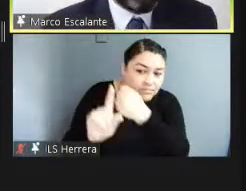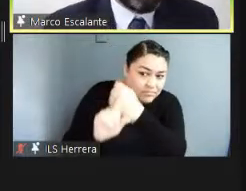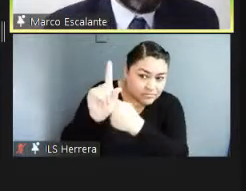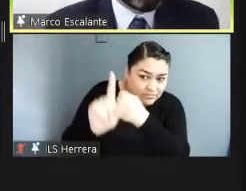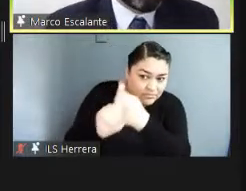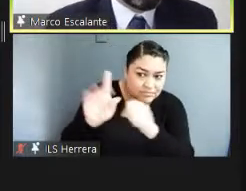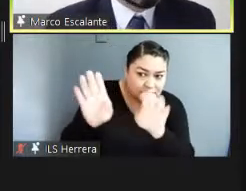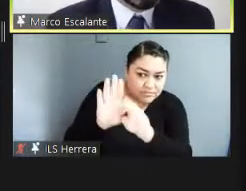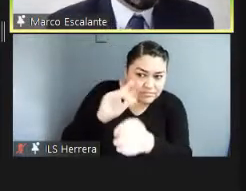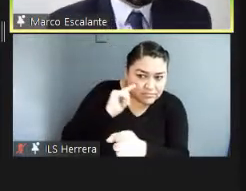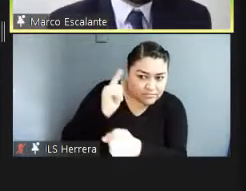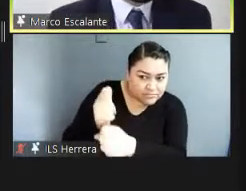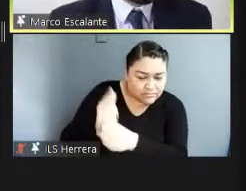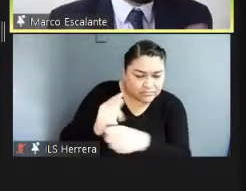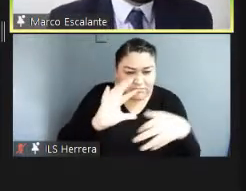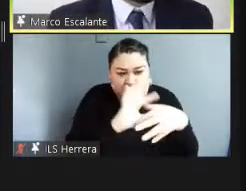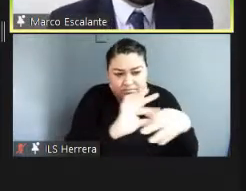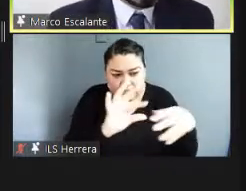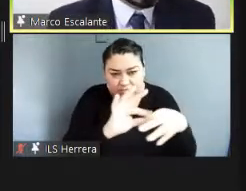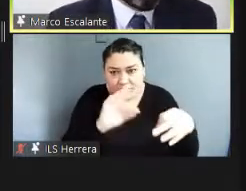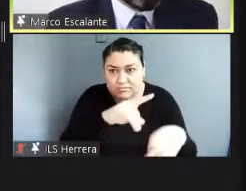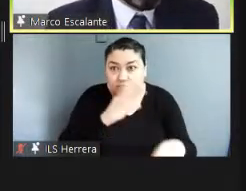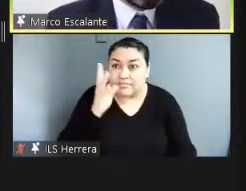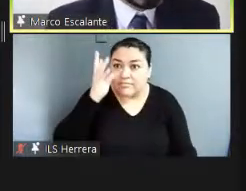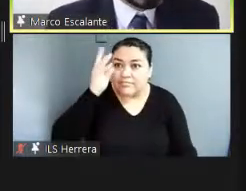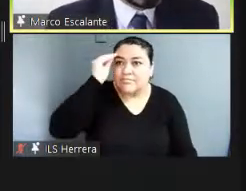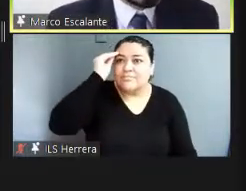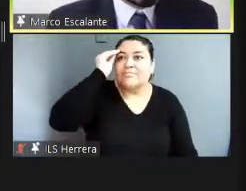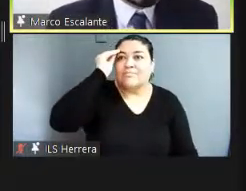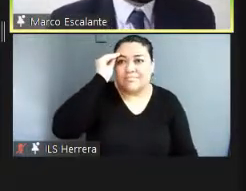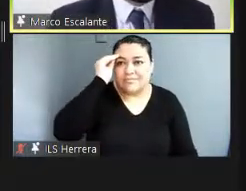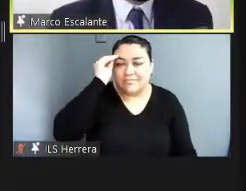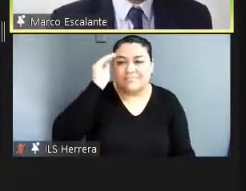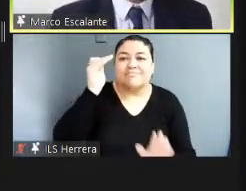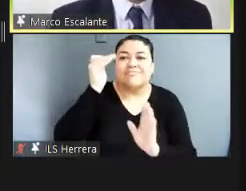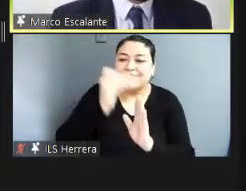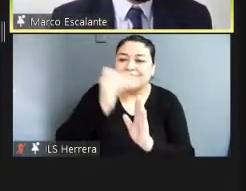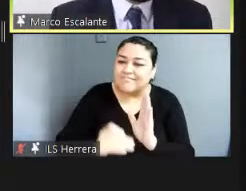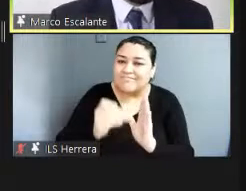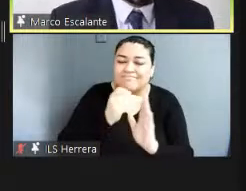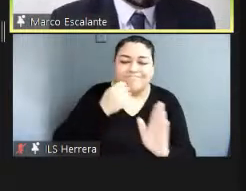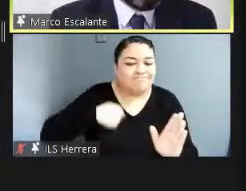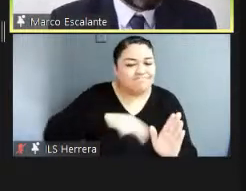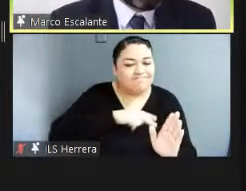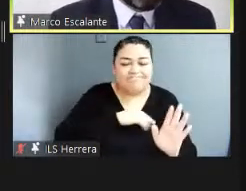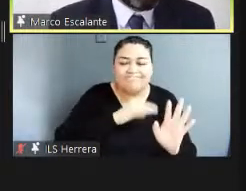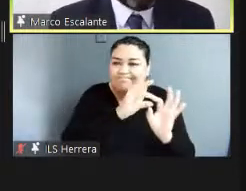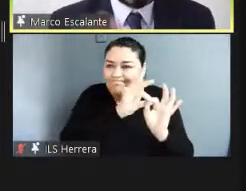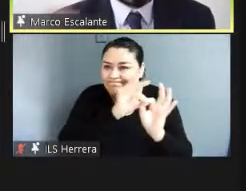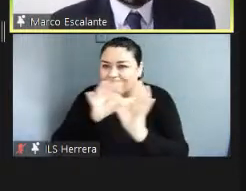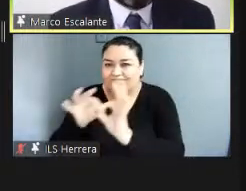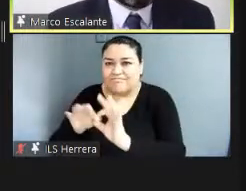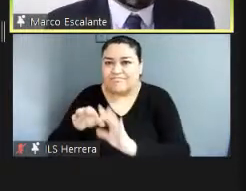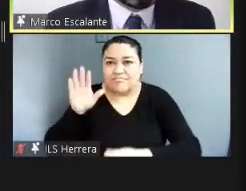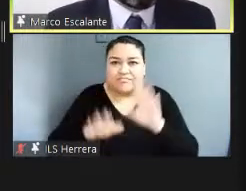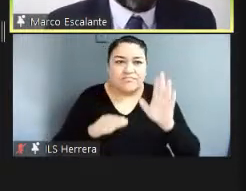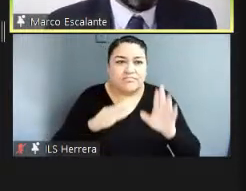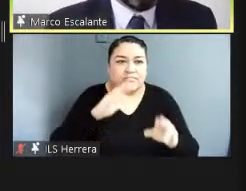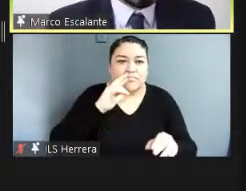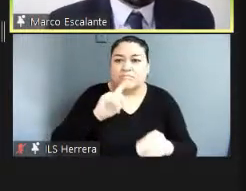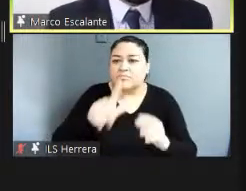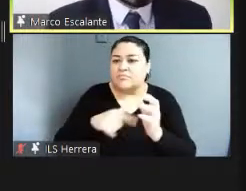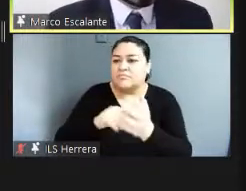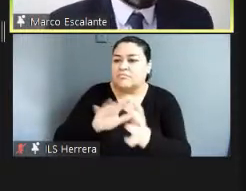but we need to teach them how to solve problems and not only think about their grades. I think that we have not been very